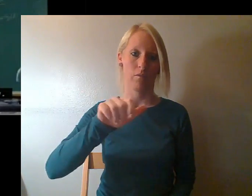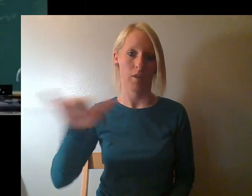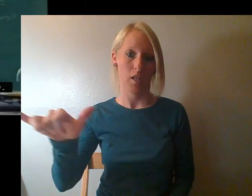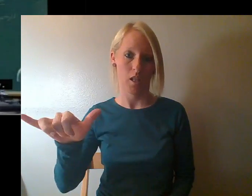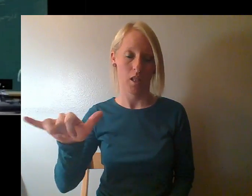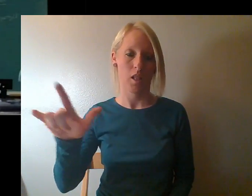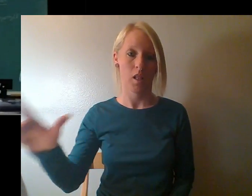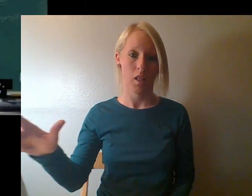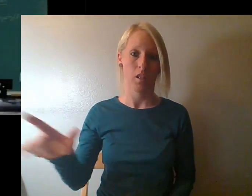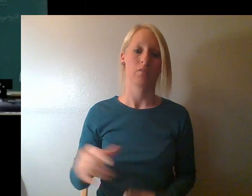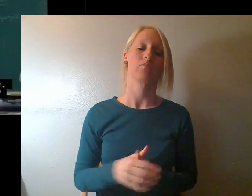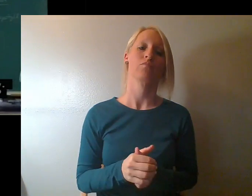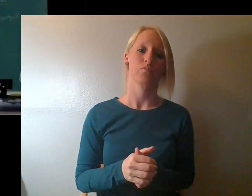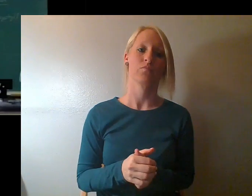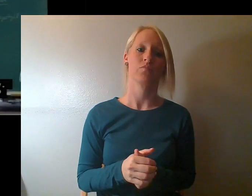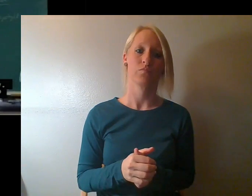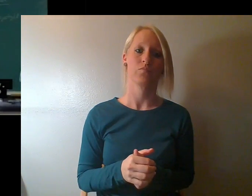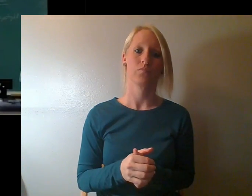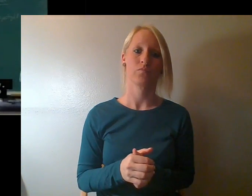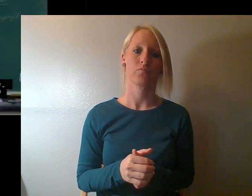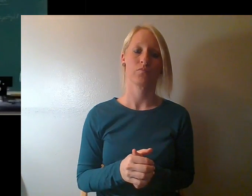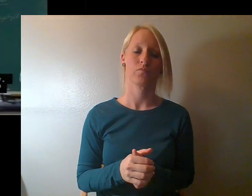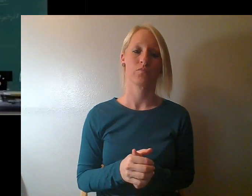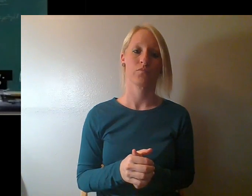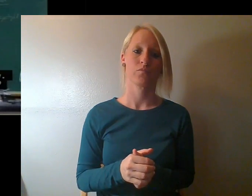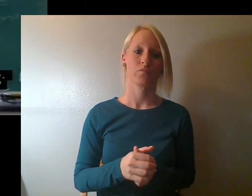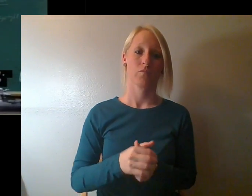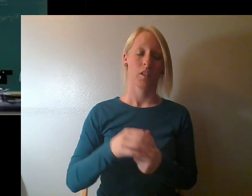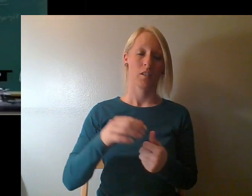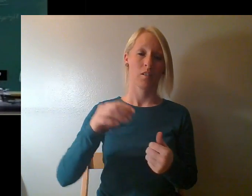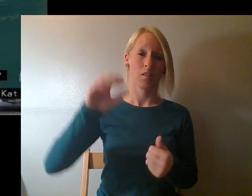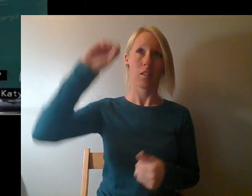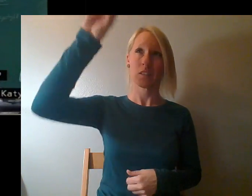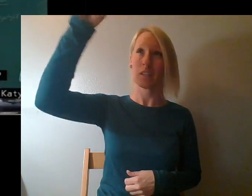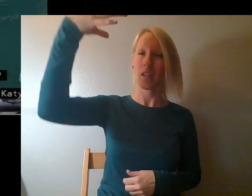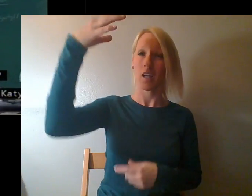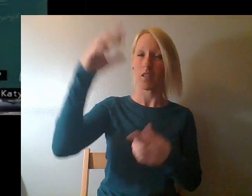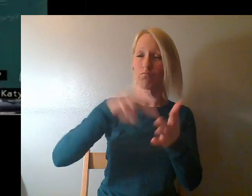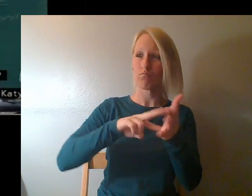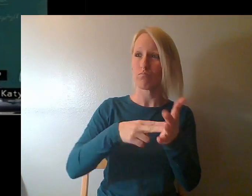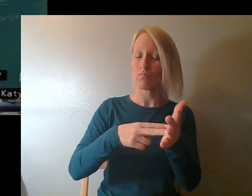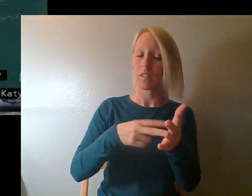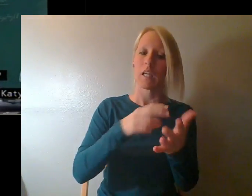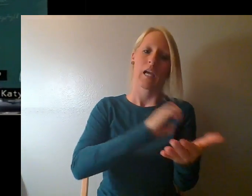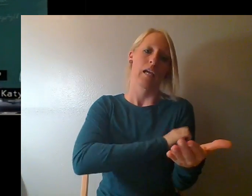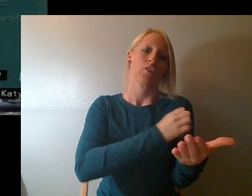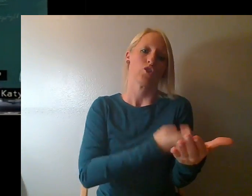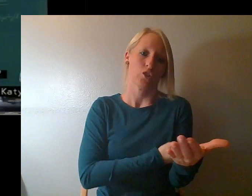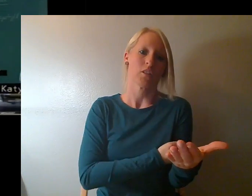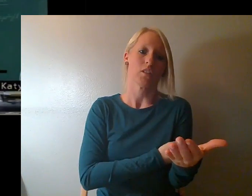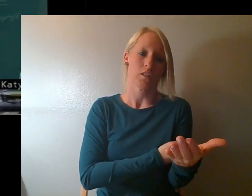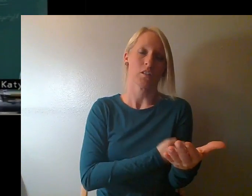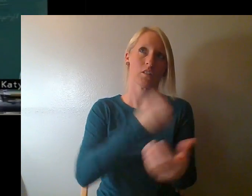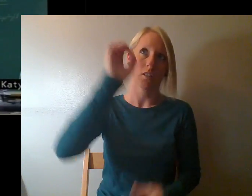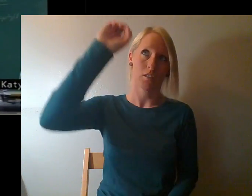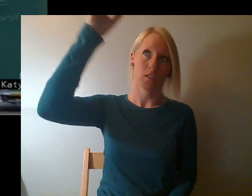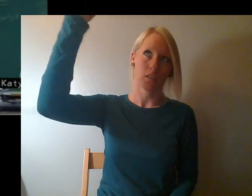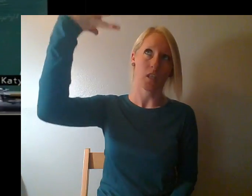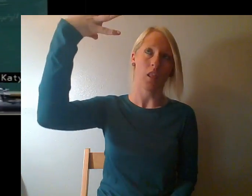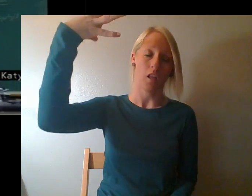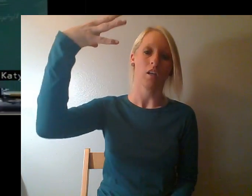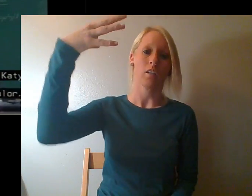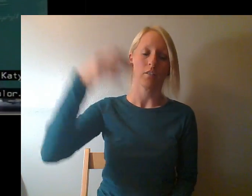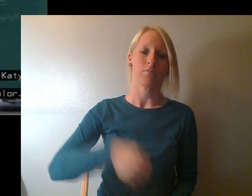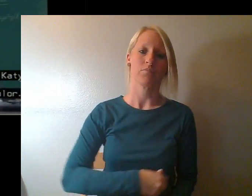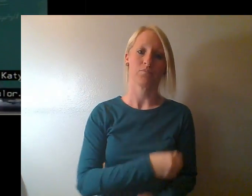What about the chlorophyll? What do you think the chlorophyll is going to do? Katie? Give it color? Well, it